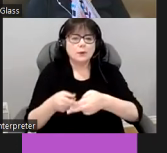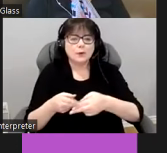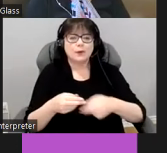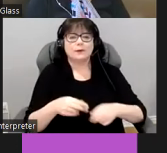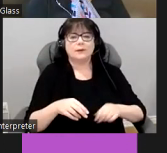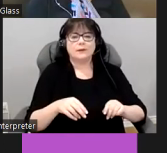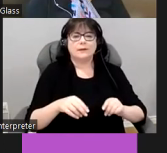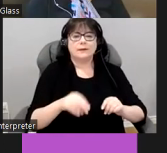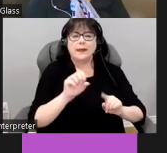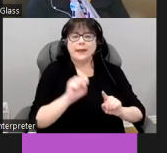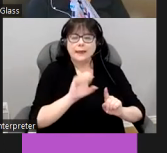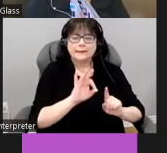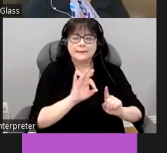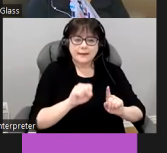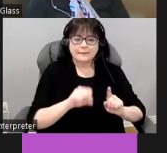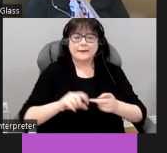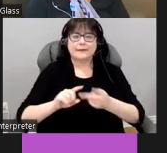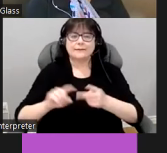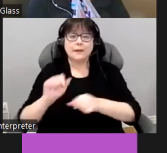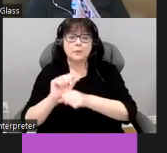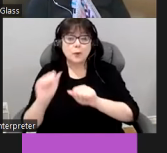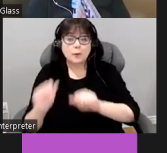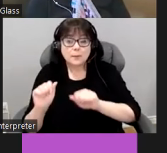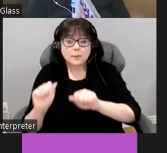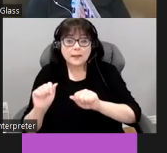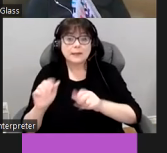employability skills or workplace learning skills,